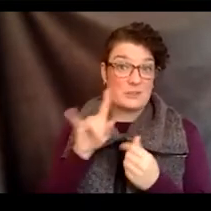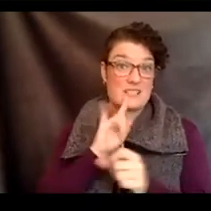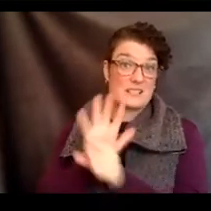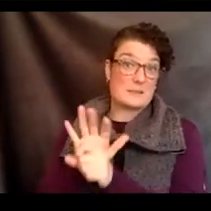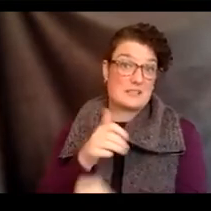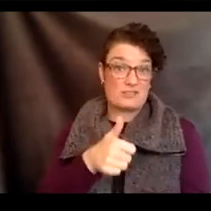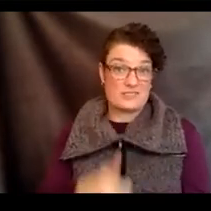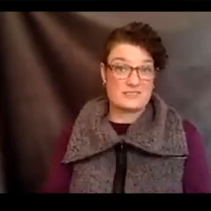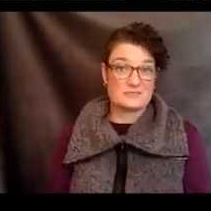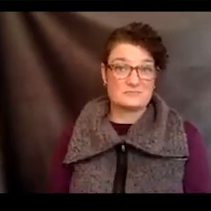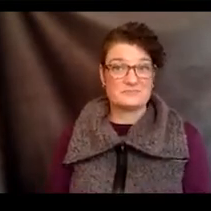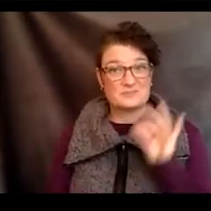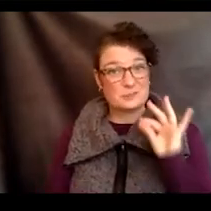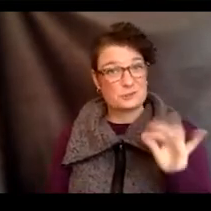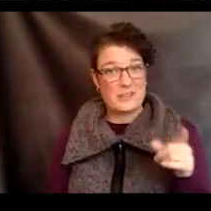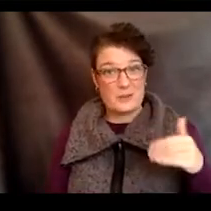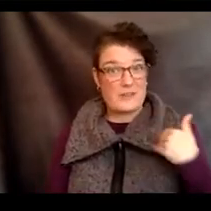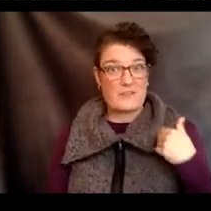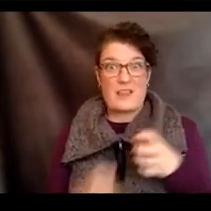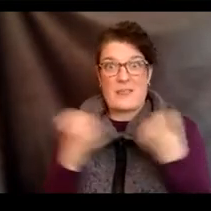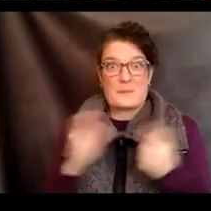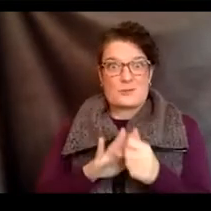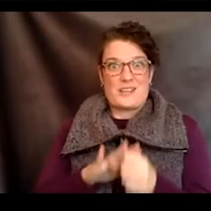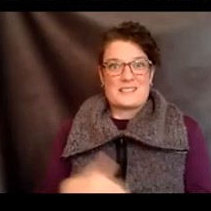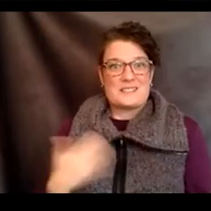that. That's great that you haven't had that much stress.